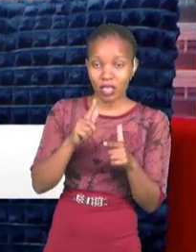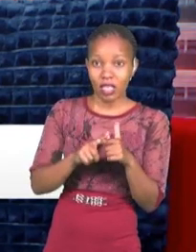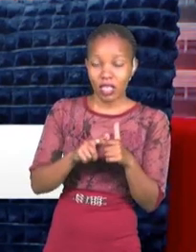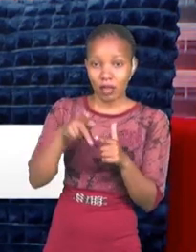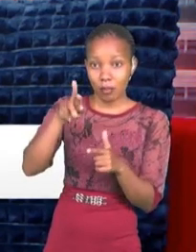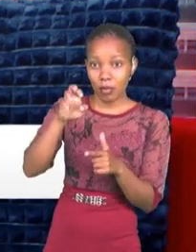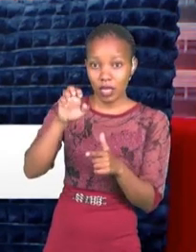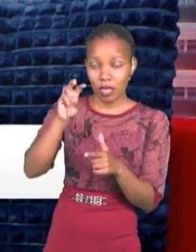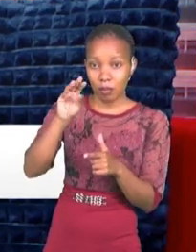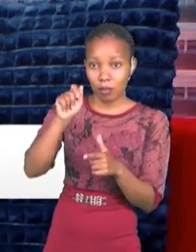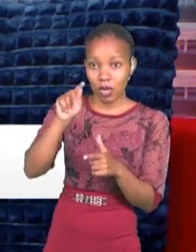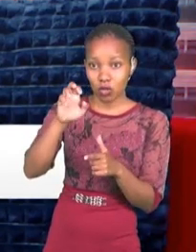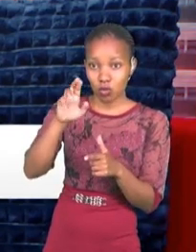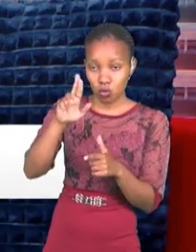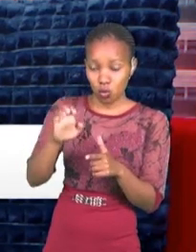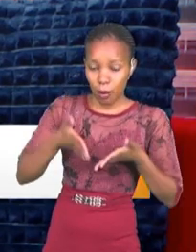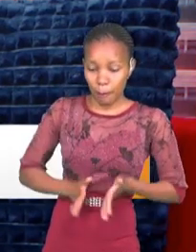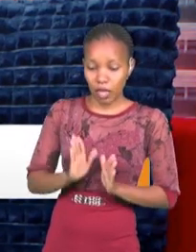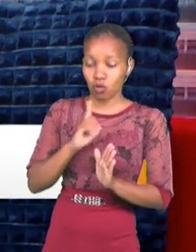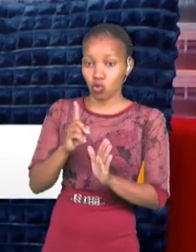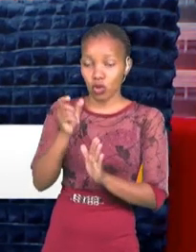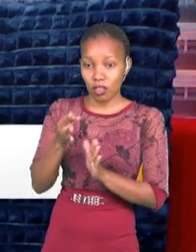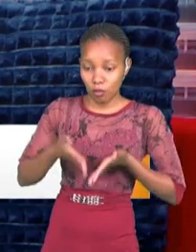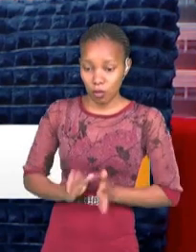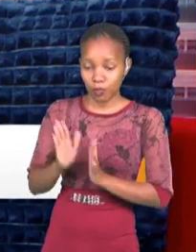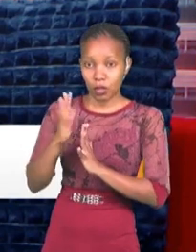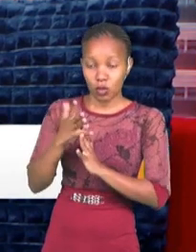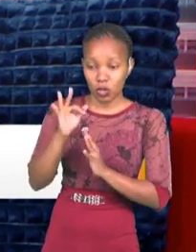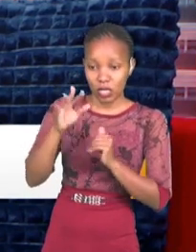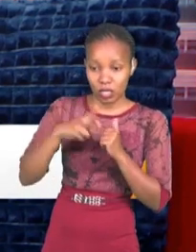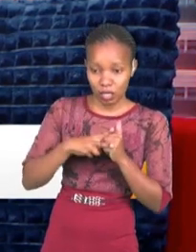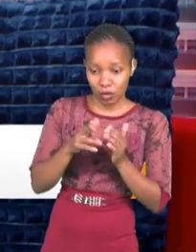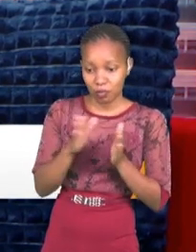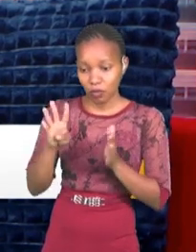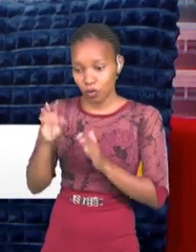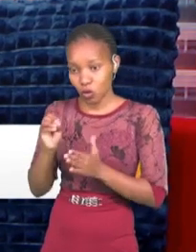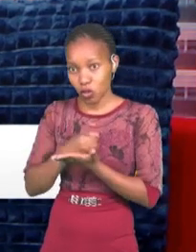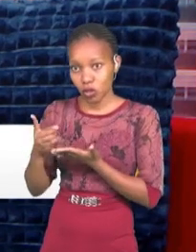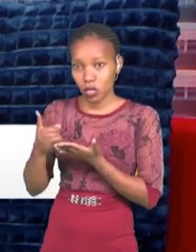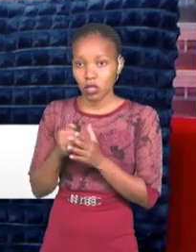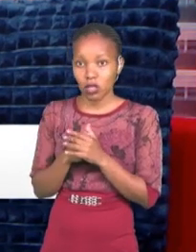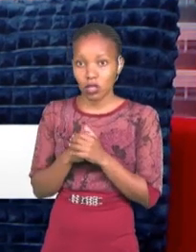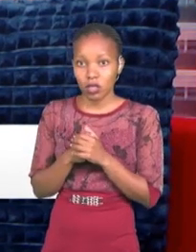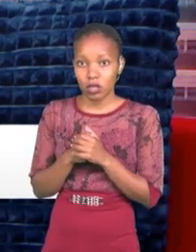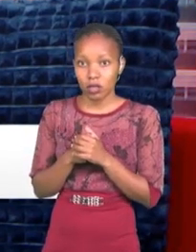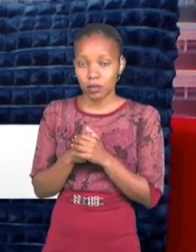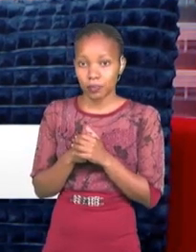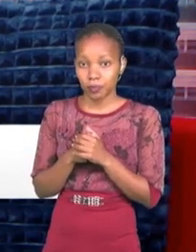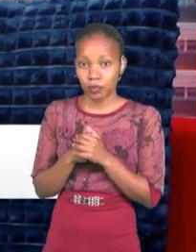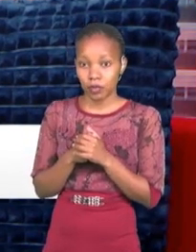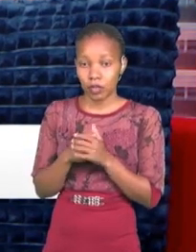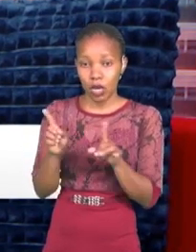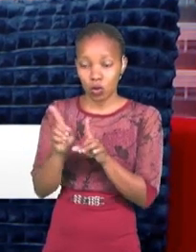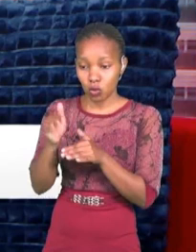premature birth. If it is if baby is delivered between 37 to 40 weeks, it is called as term gestation.